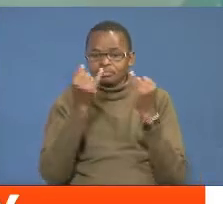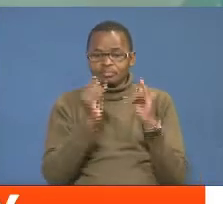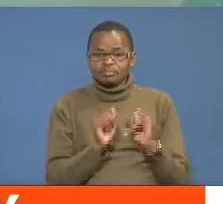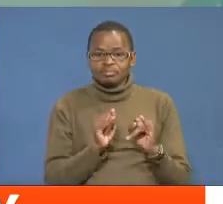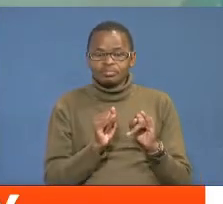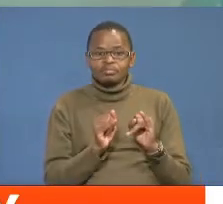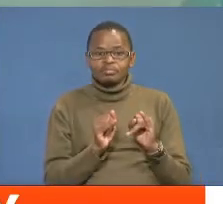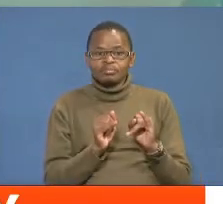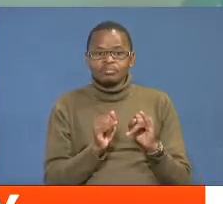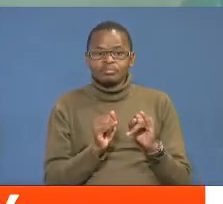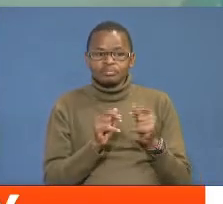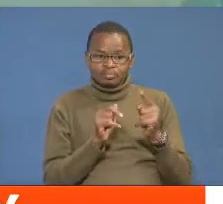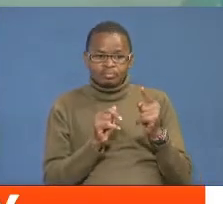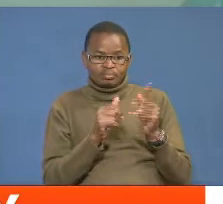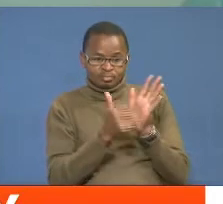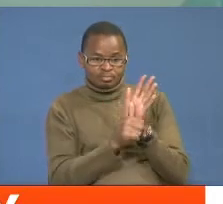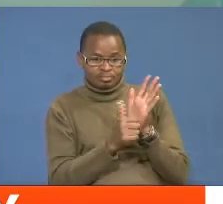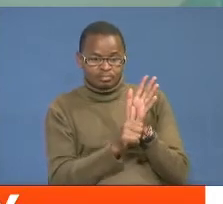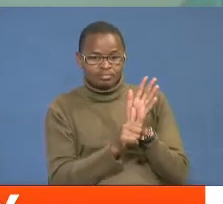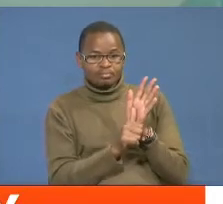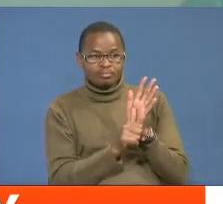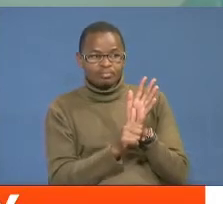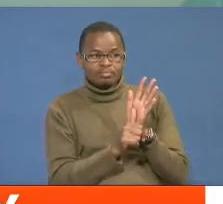that throws a spin on the whole,